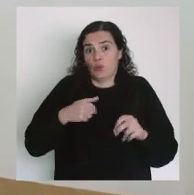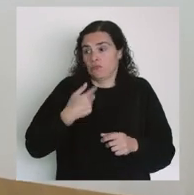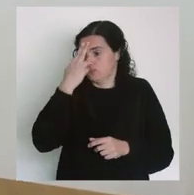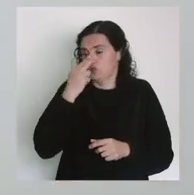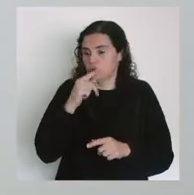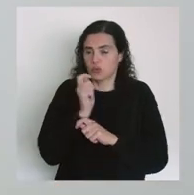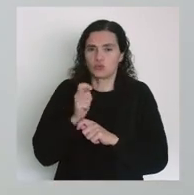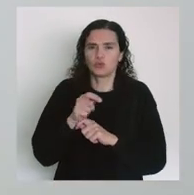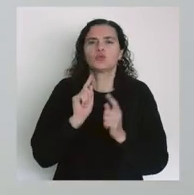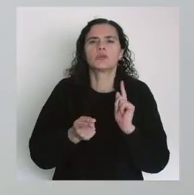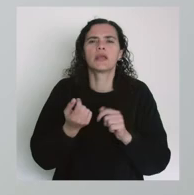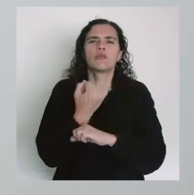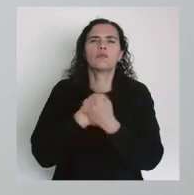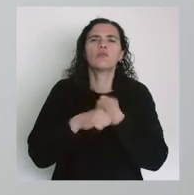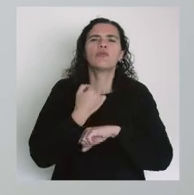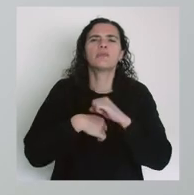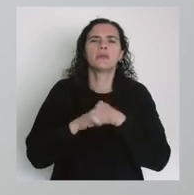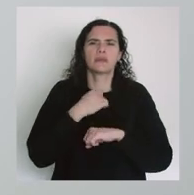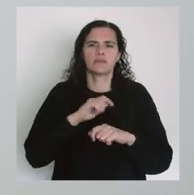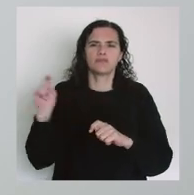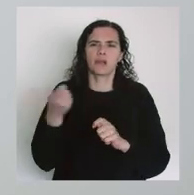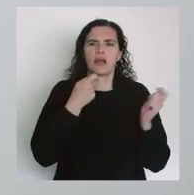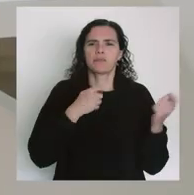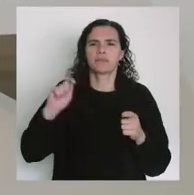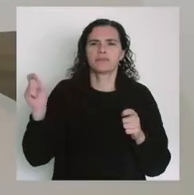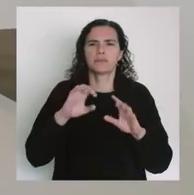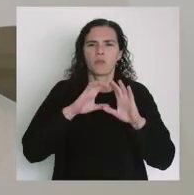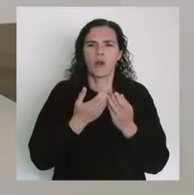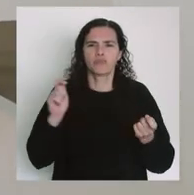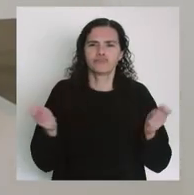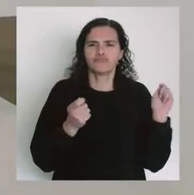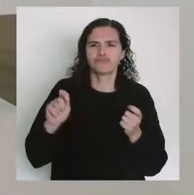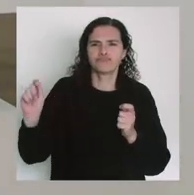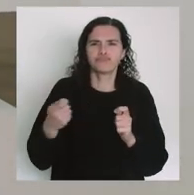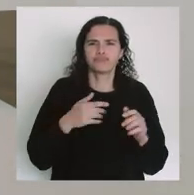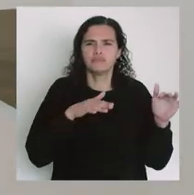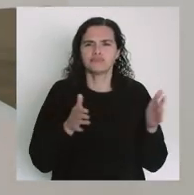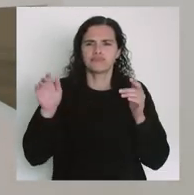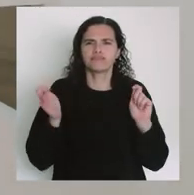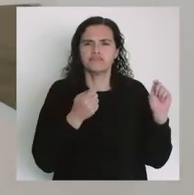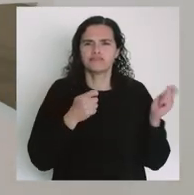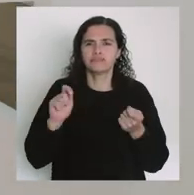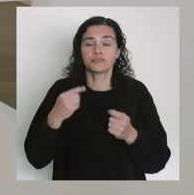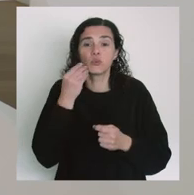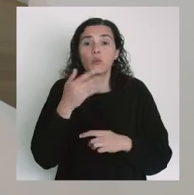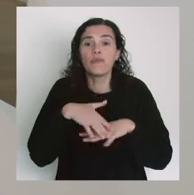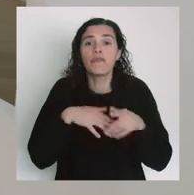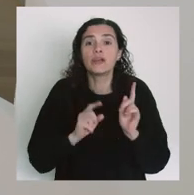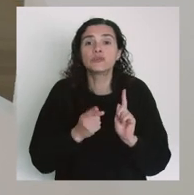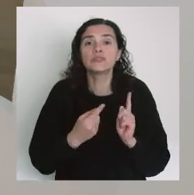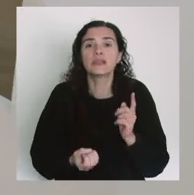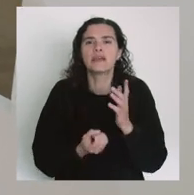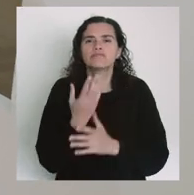history of sculpture, is a movement of a ping pong ball bouncing around, made out of bronze.